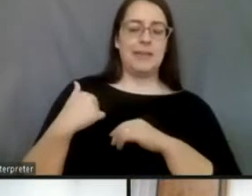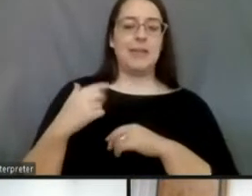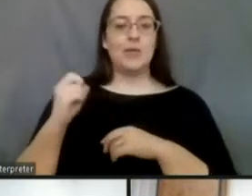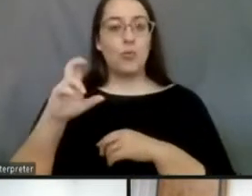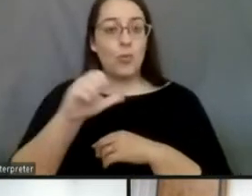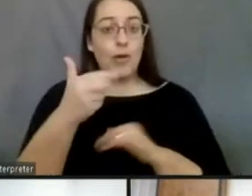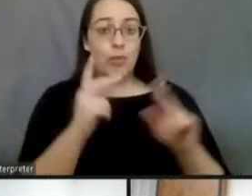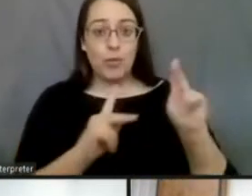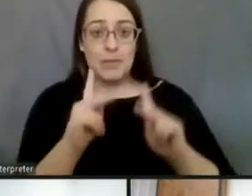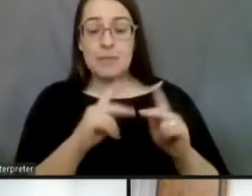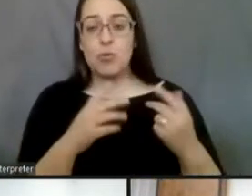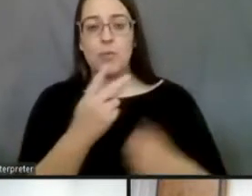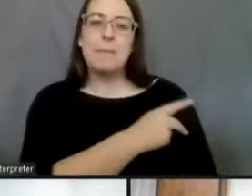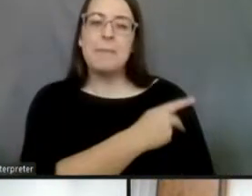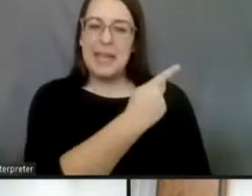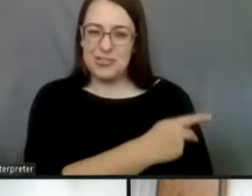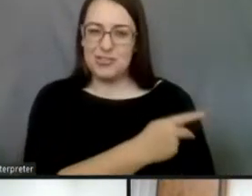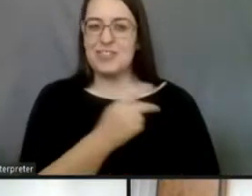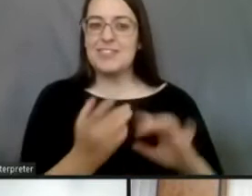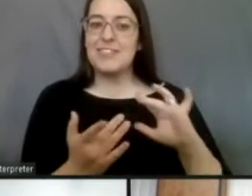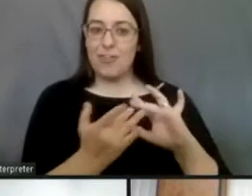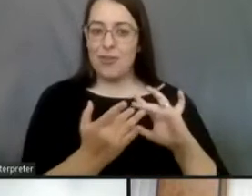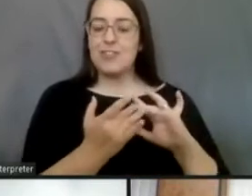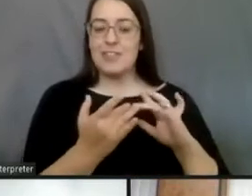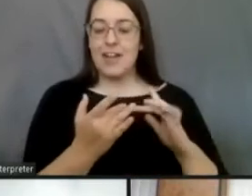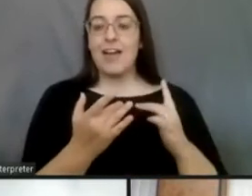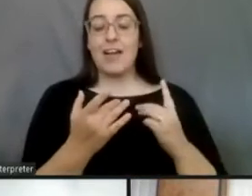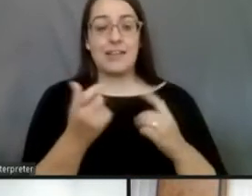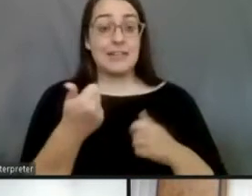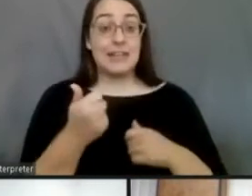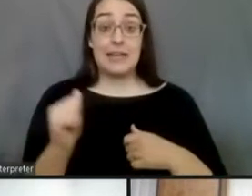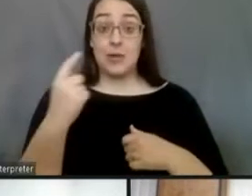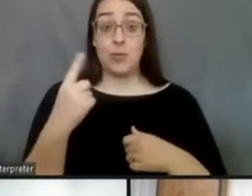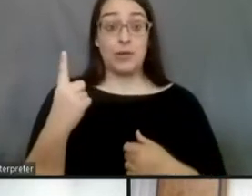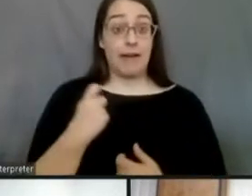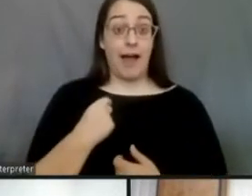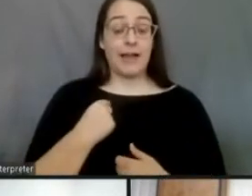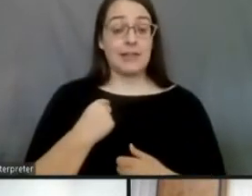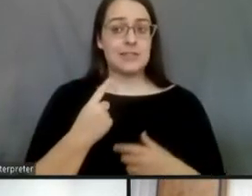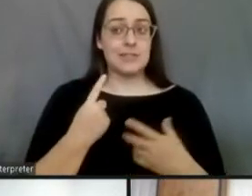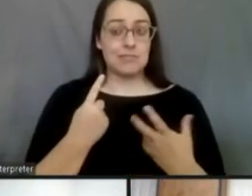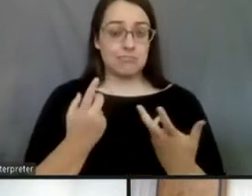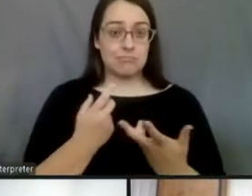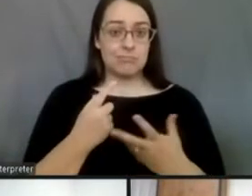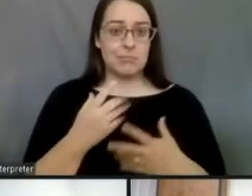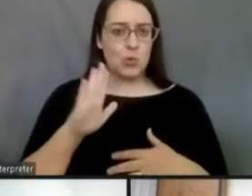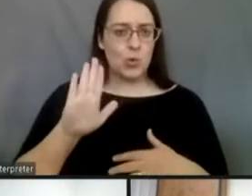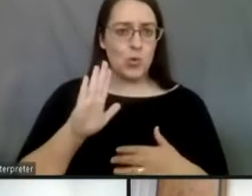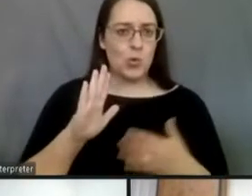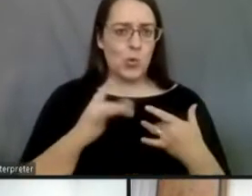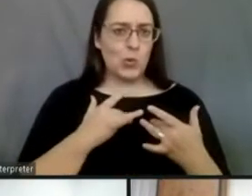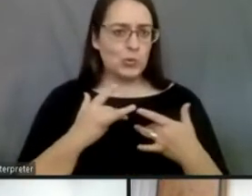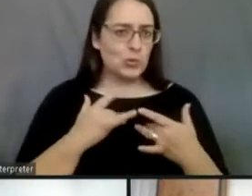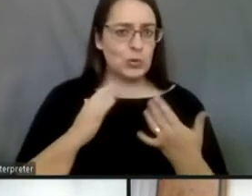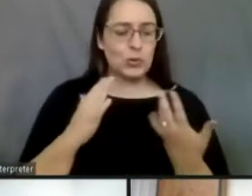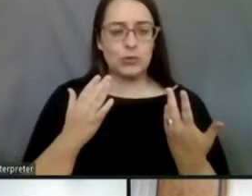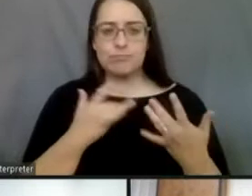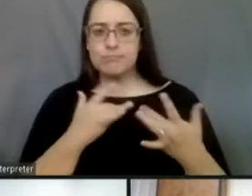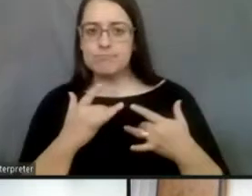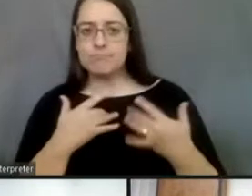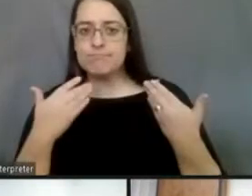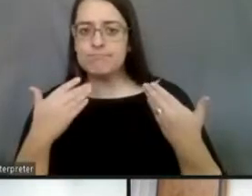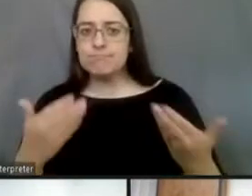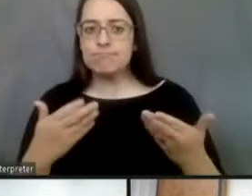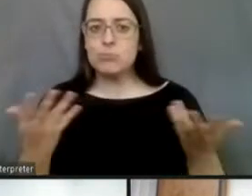other individuals, patients that reach out, anyone who's asking about what really the concern should be moving forward. And the concern